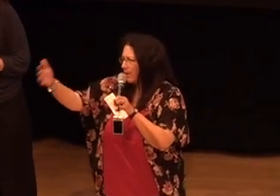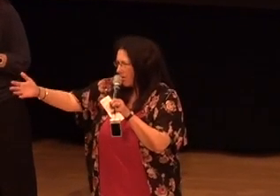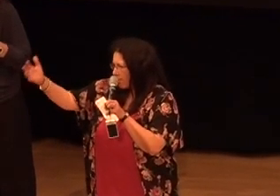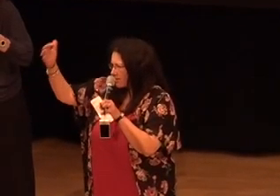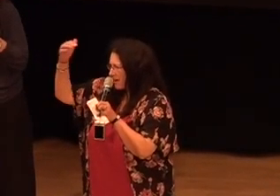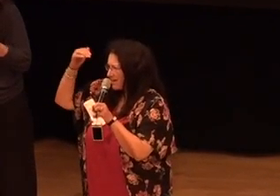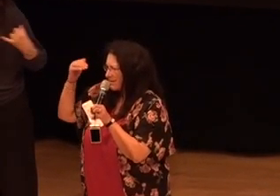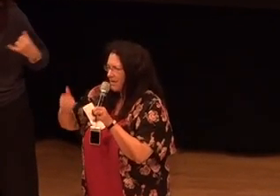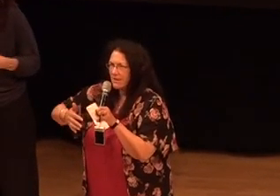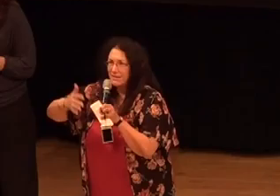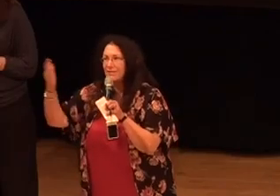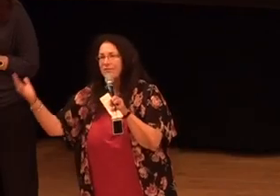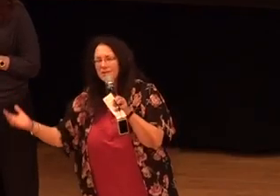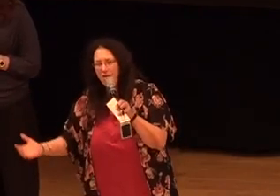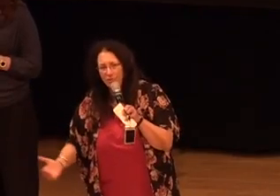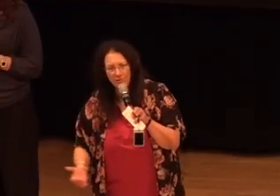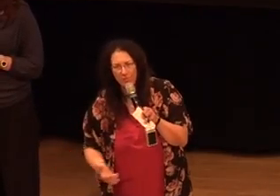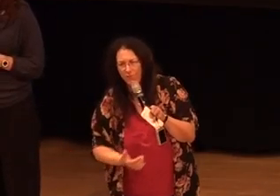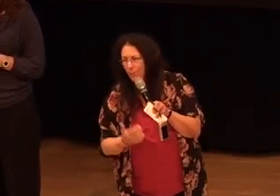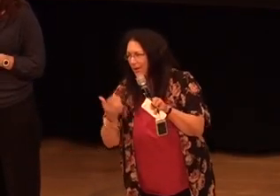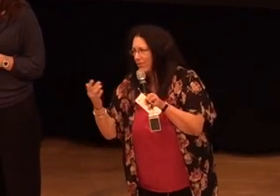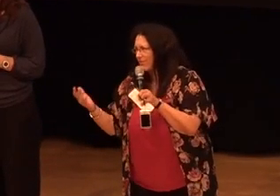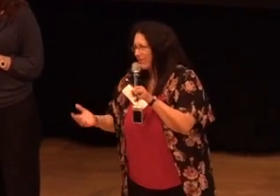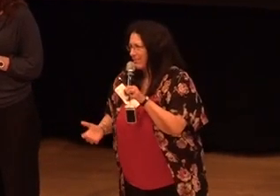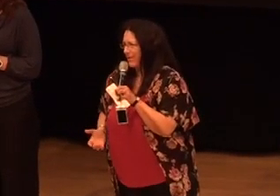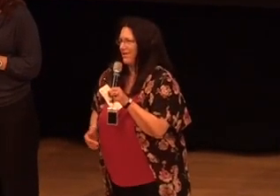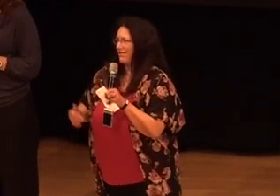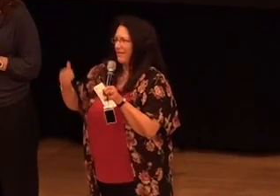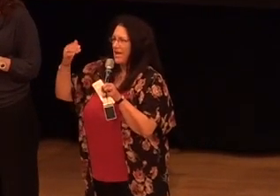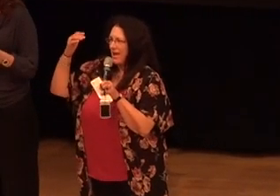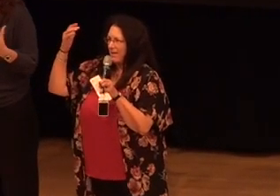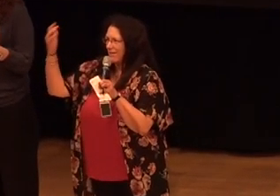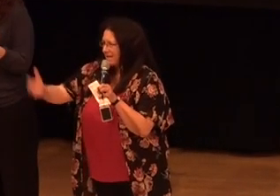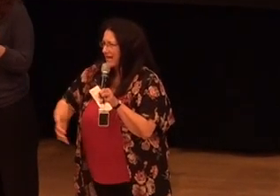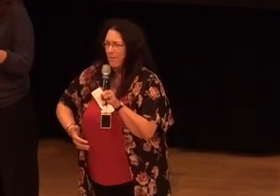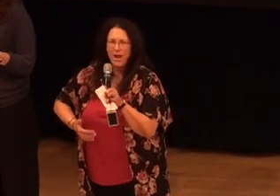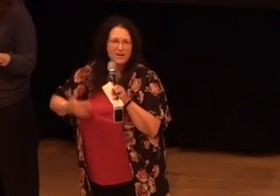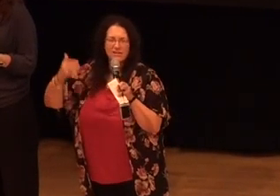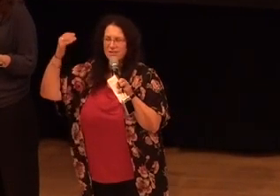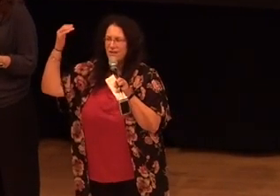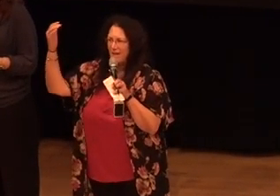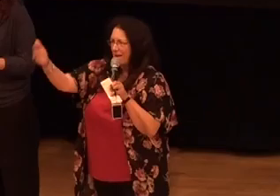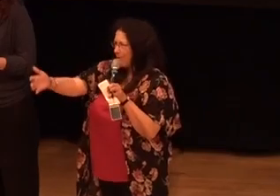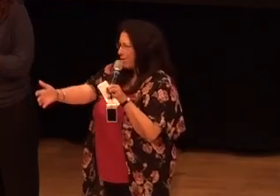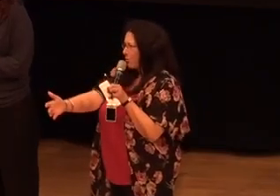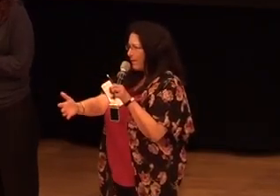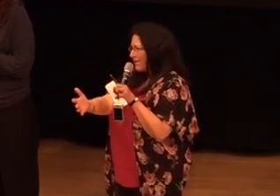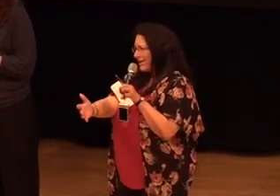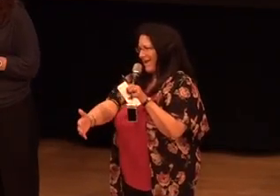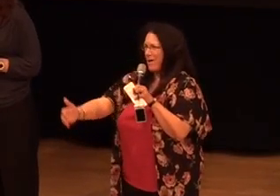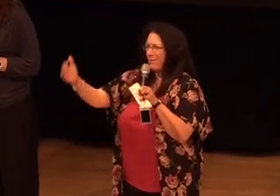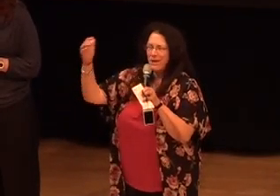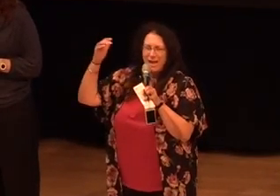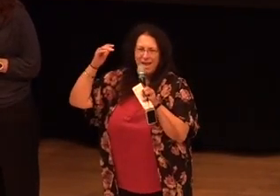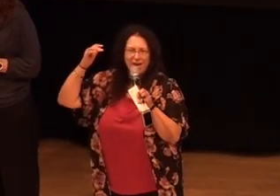And Lorene Arbus has a dozen scholarships for filmmakers with disabilities and Lights, Camera, Access and the NYU